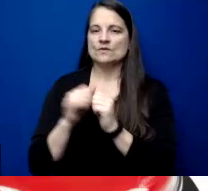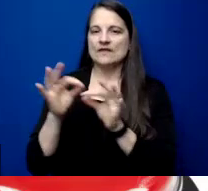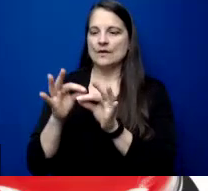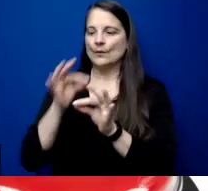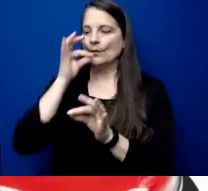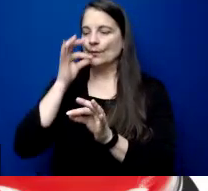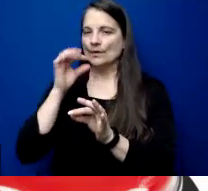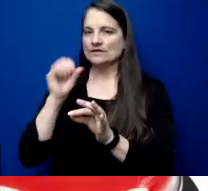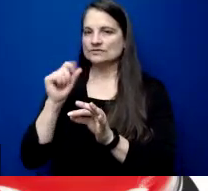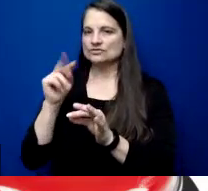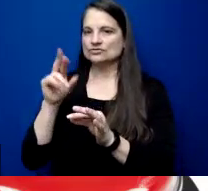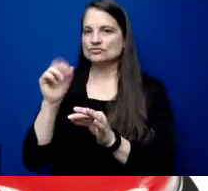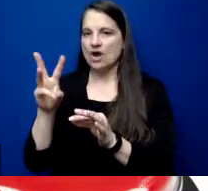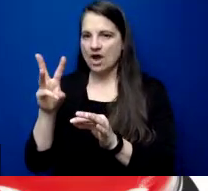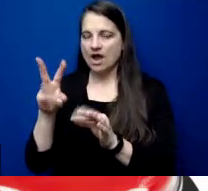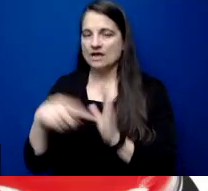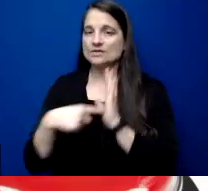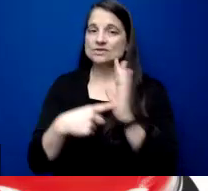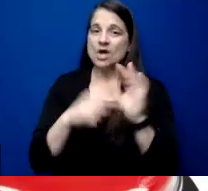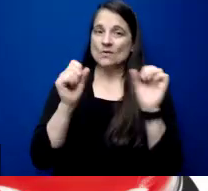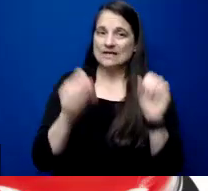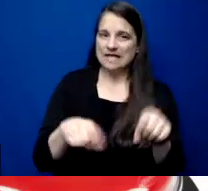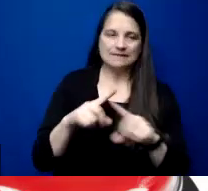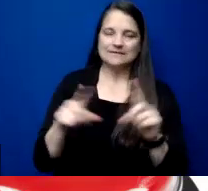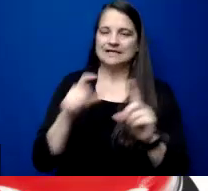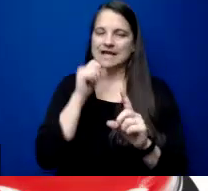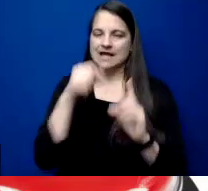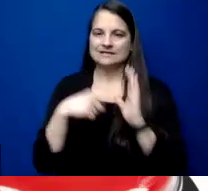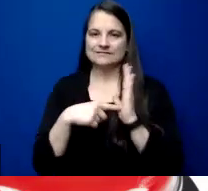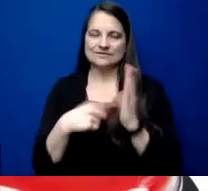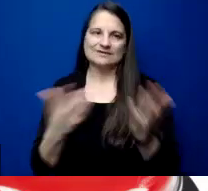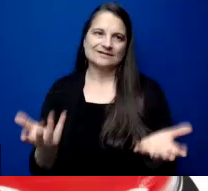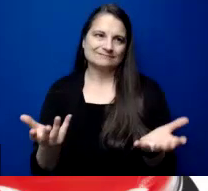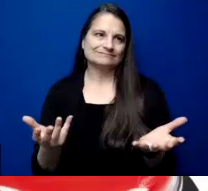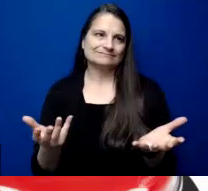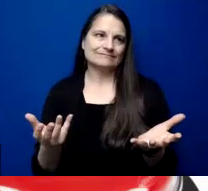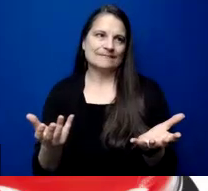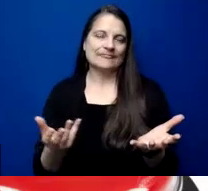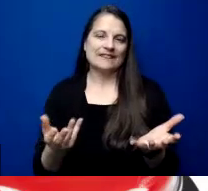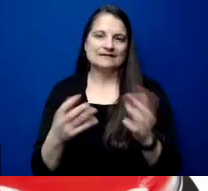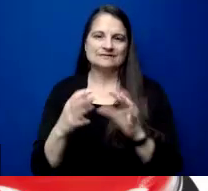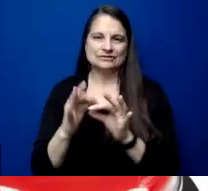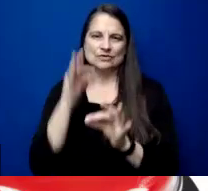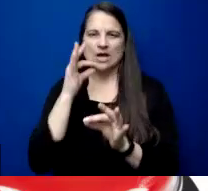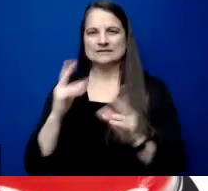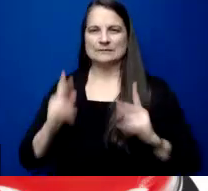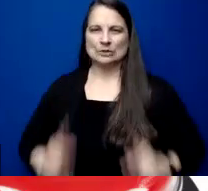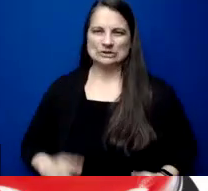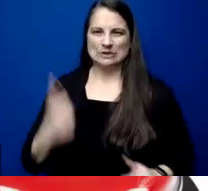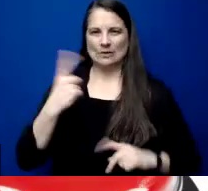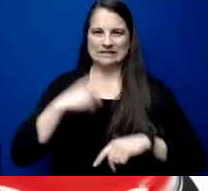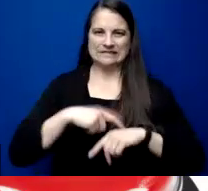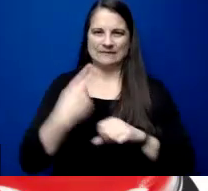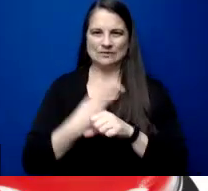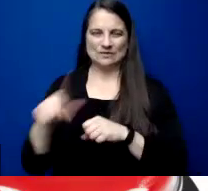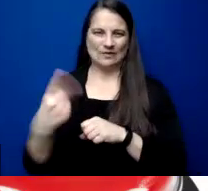to show, but we can't demonstrate it because the straw is just one of those items that's a personal one-time use only kind of item, but I can show you what it